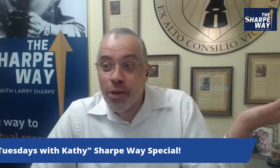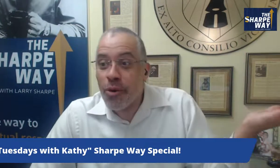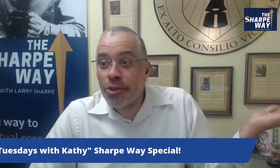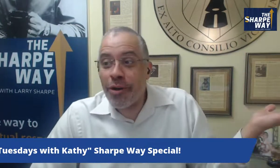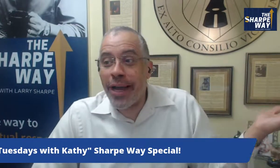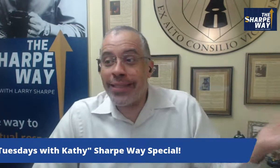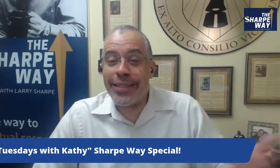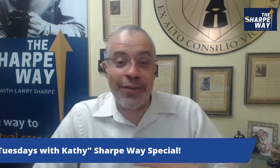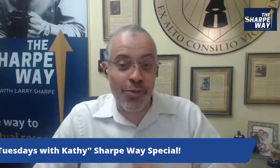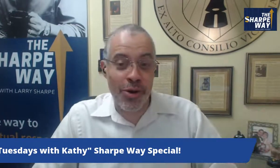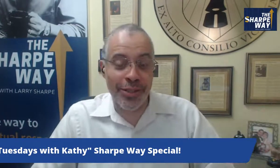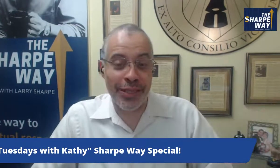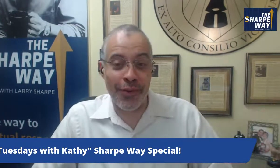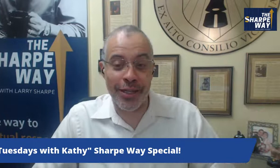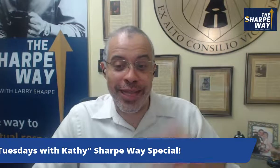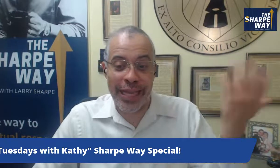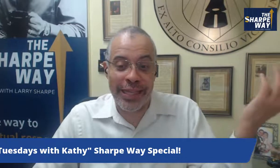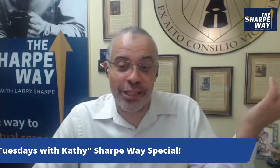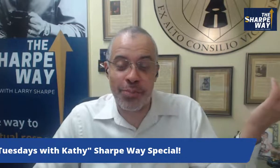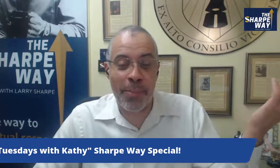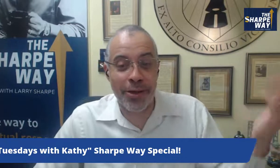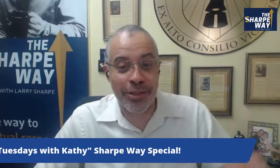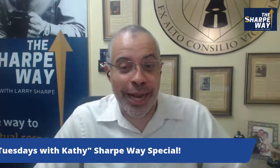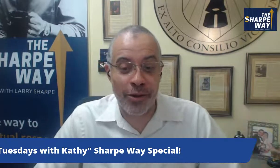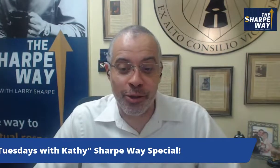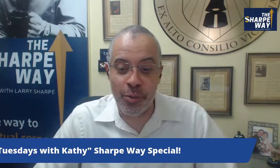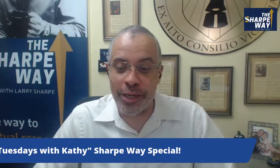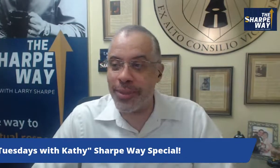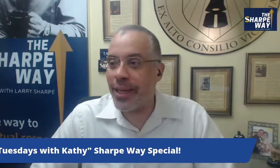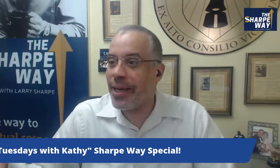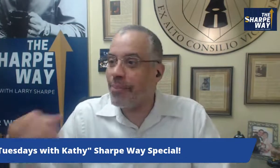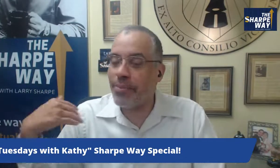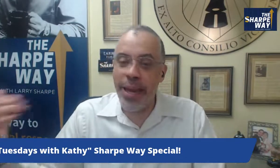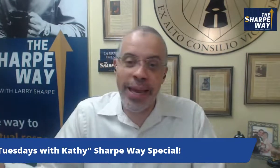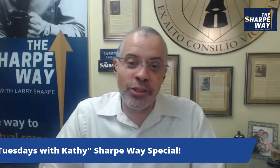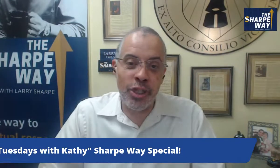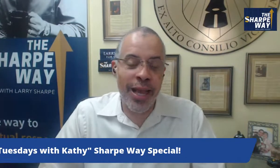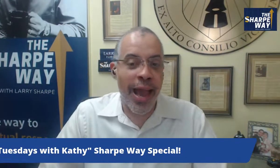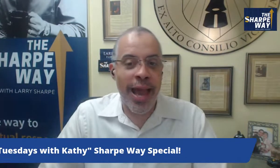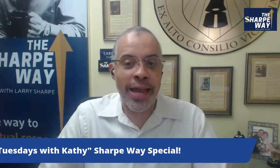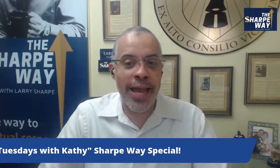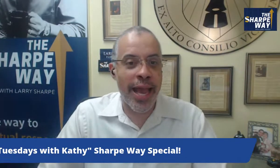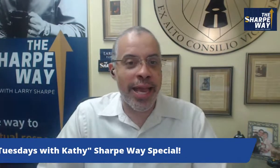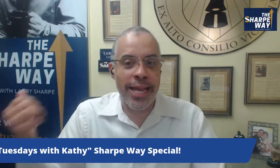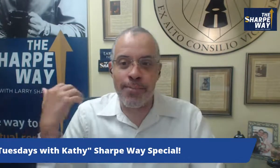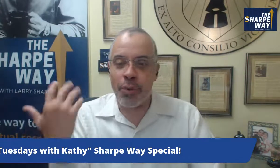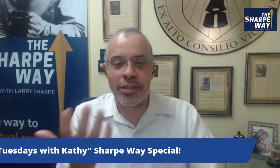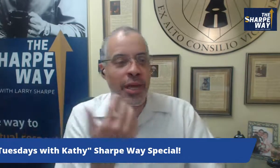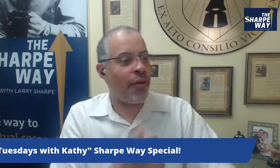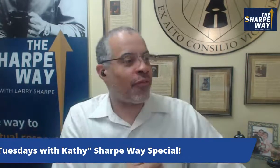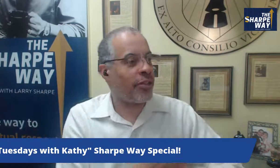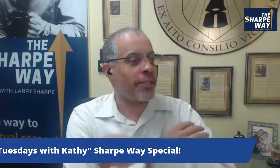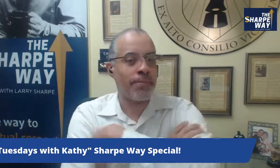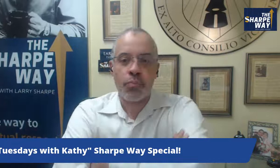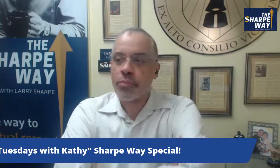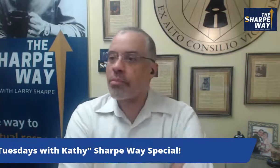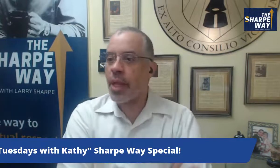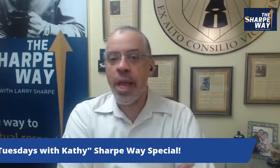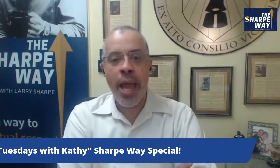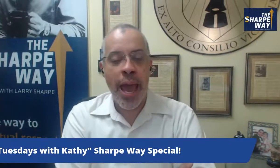Kathy. We'll try it and see if it works and see if you guys like it. This is probably our second or third one. But man, she had a press